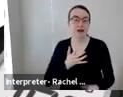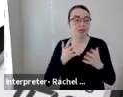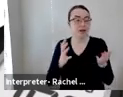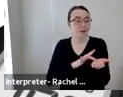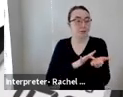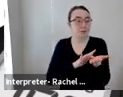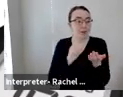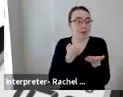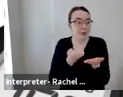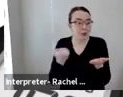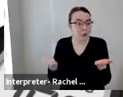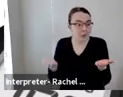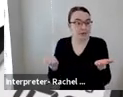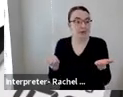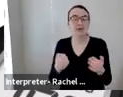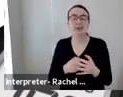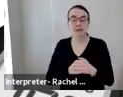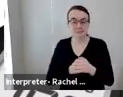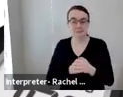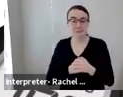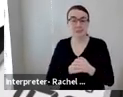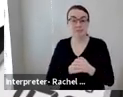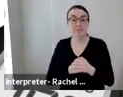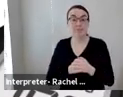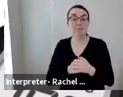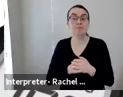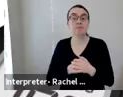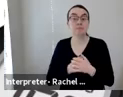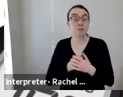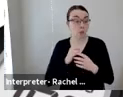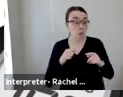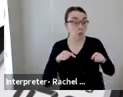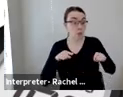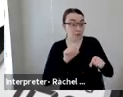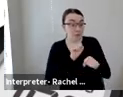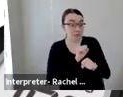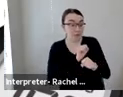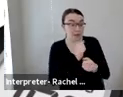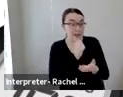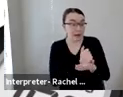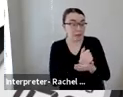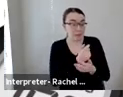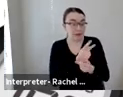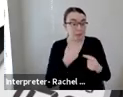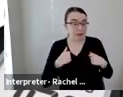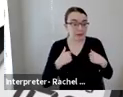well. And one of the things that helped keep us sane when we were working was to